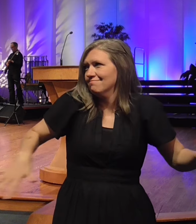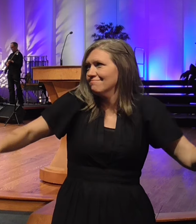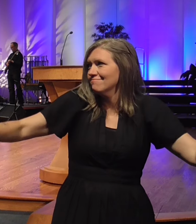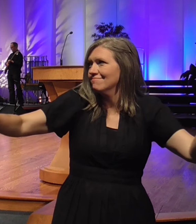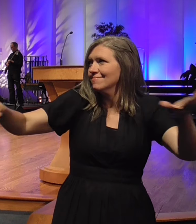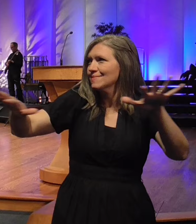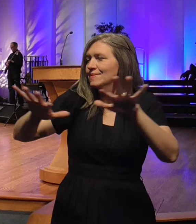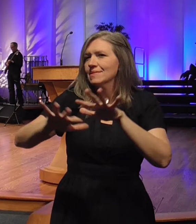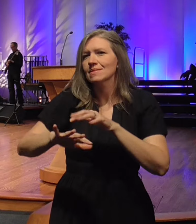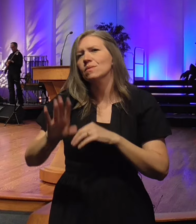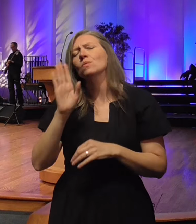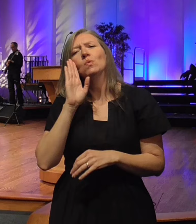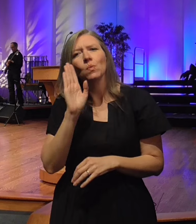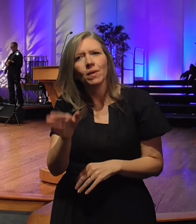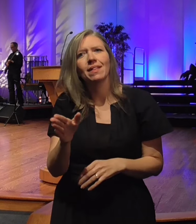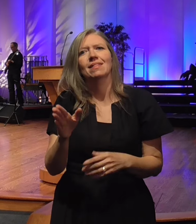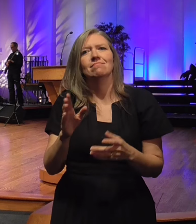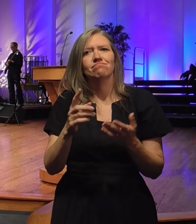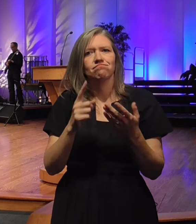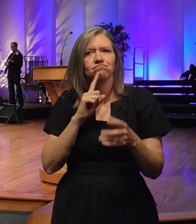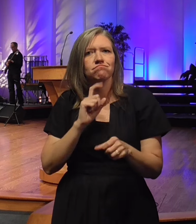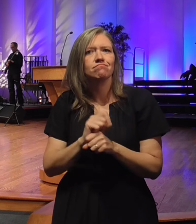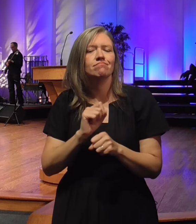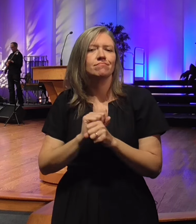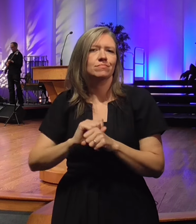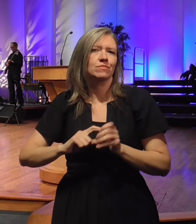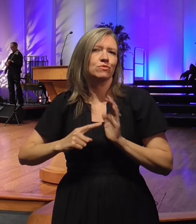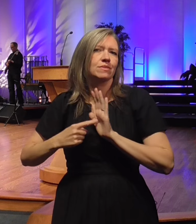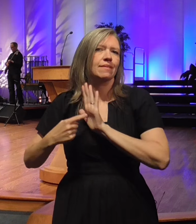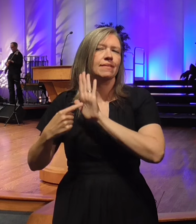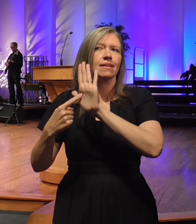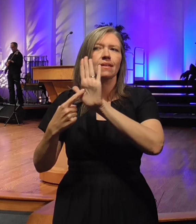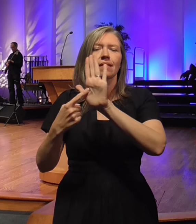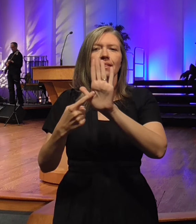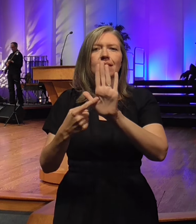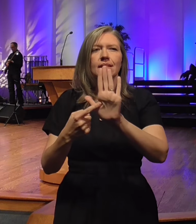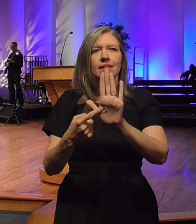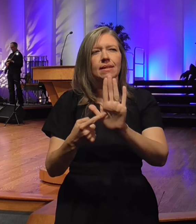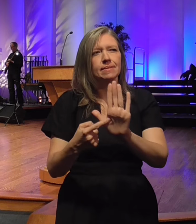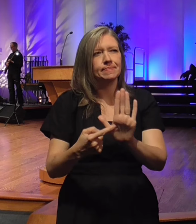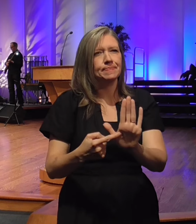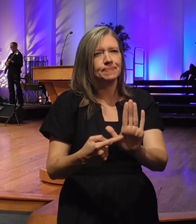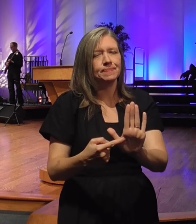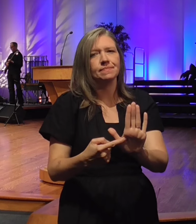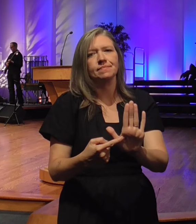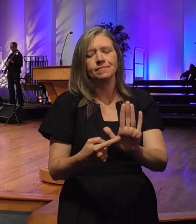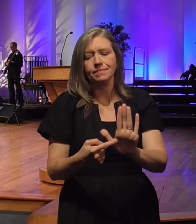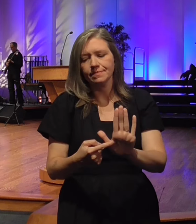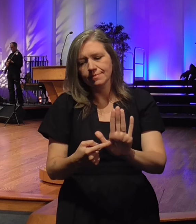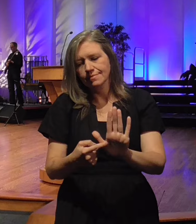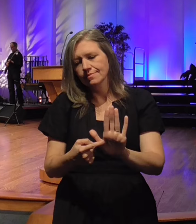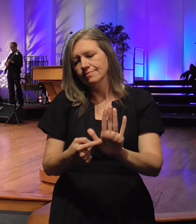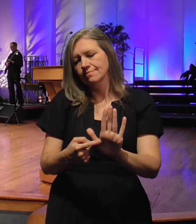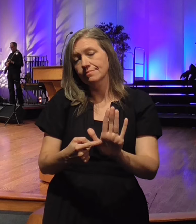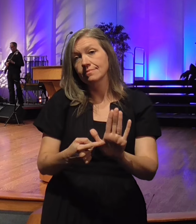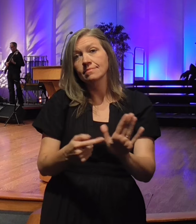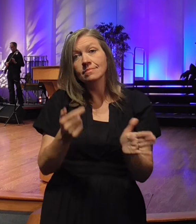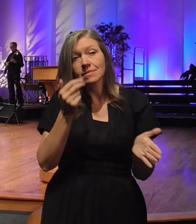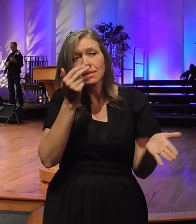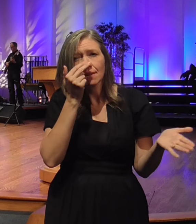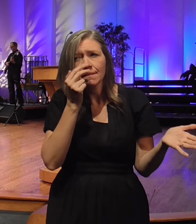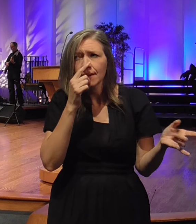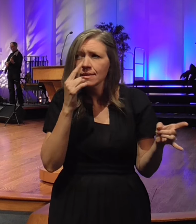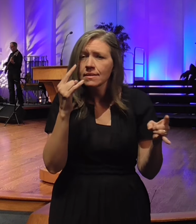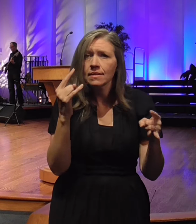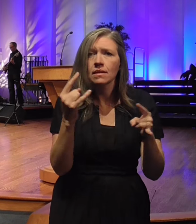and dreams surround me, 'cause love is all around me. It will